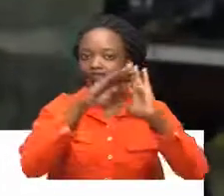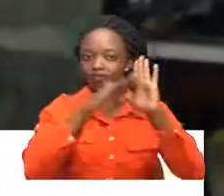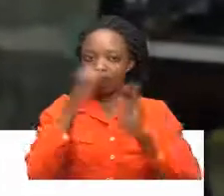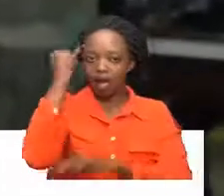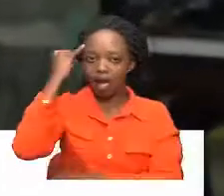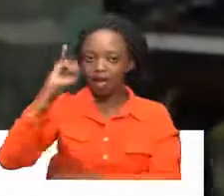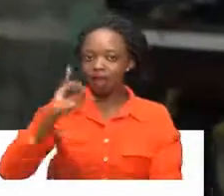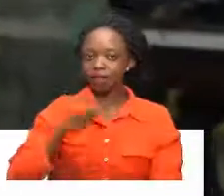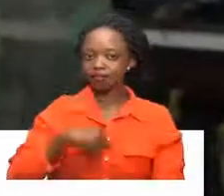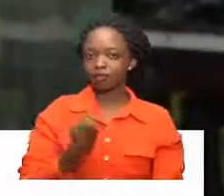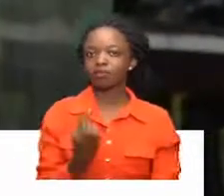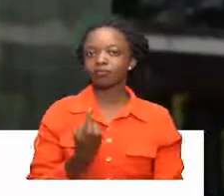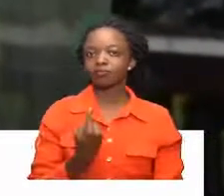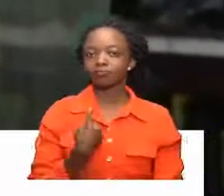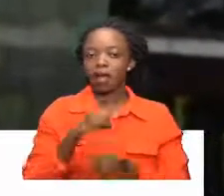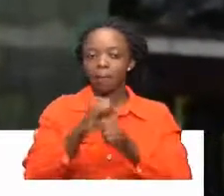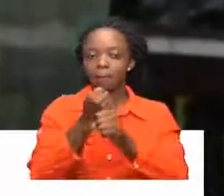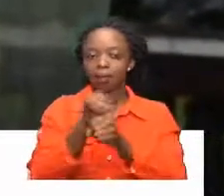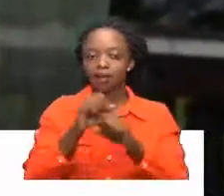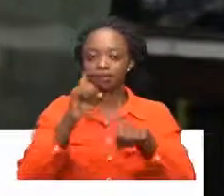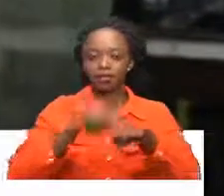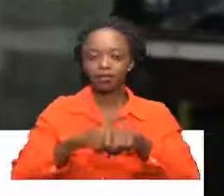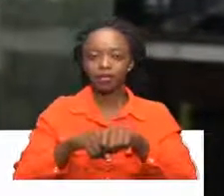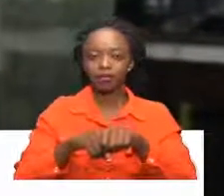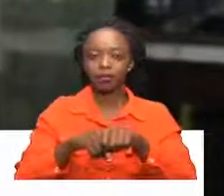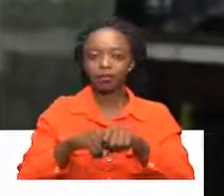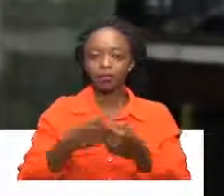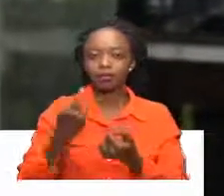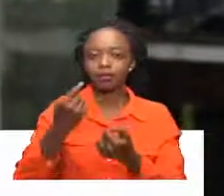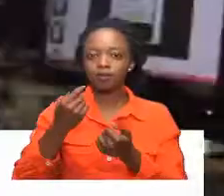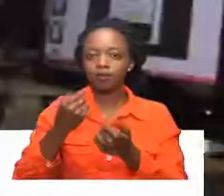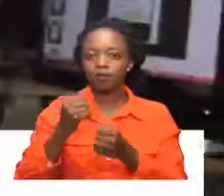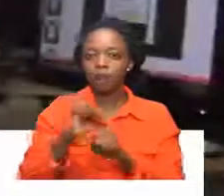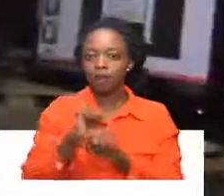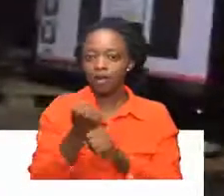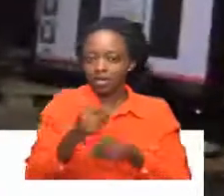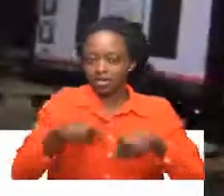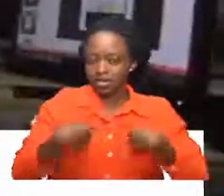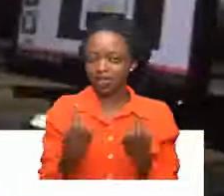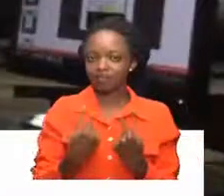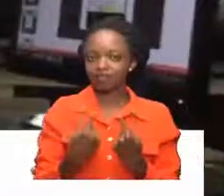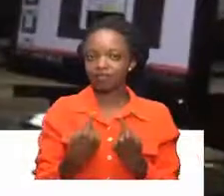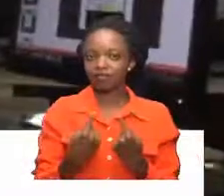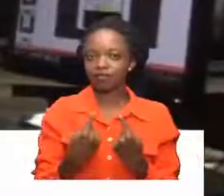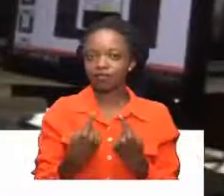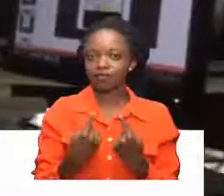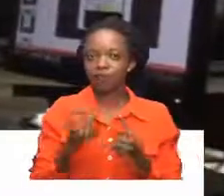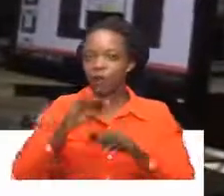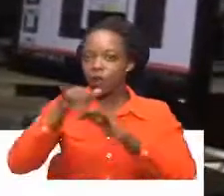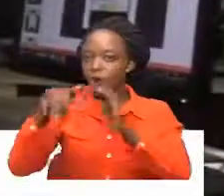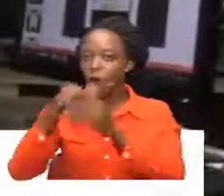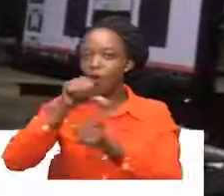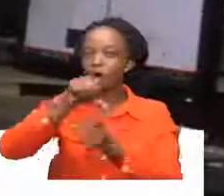I made during the ICT bootcamp. It's all about